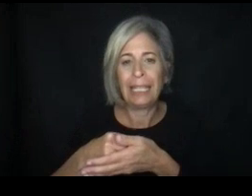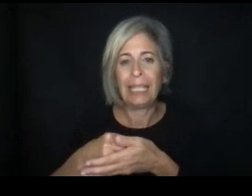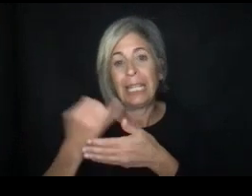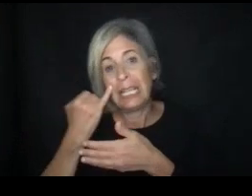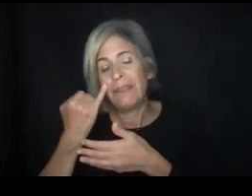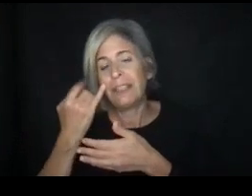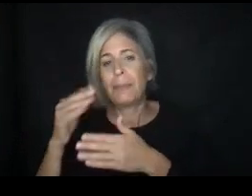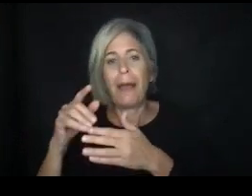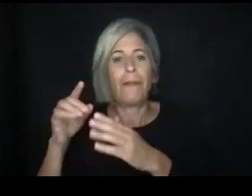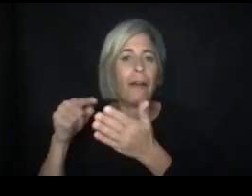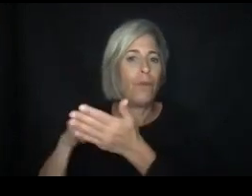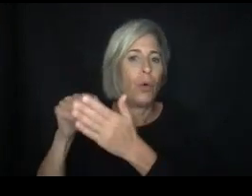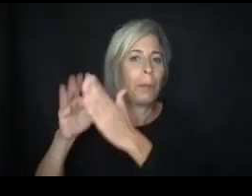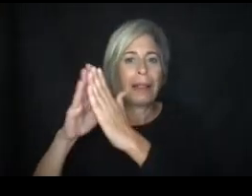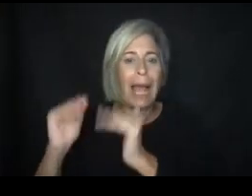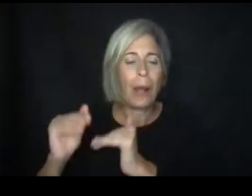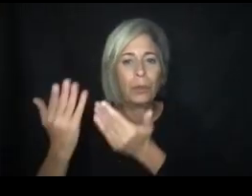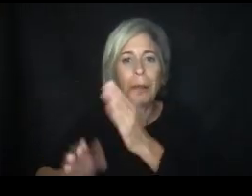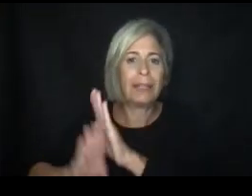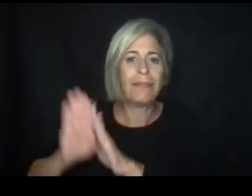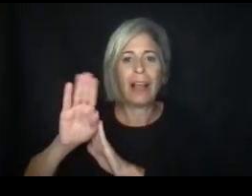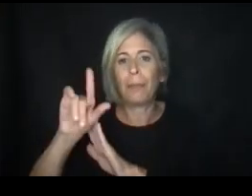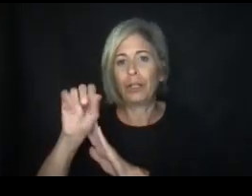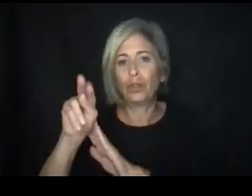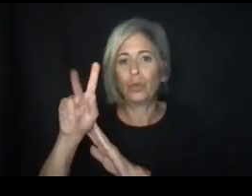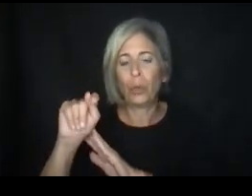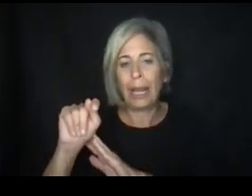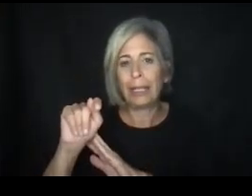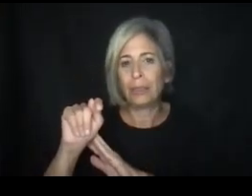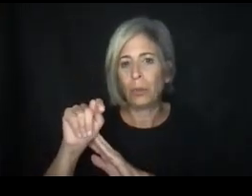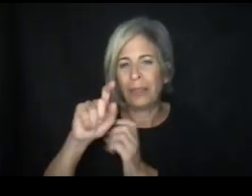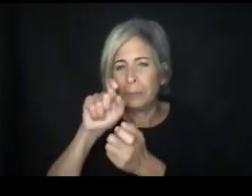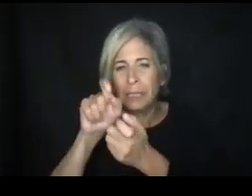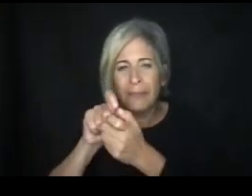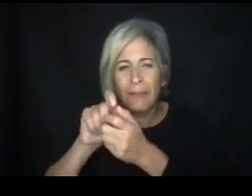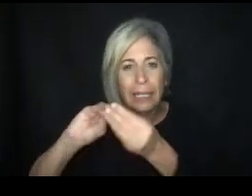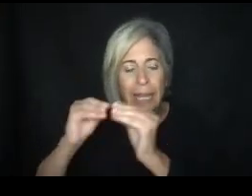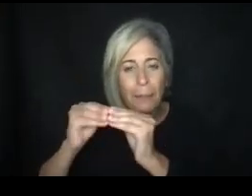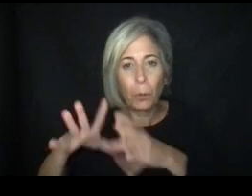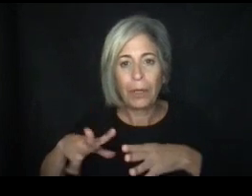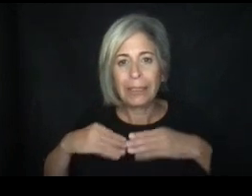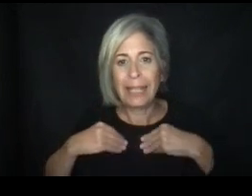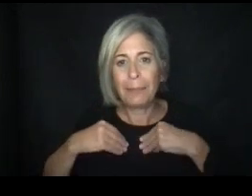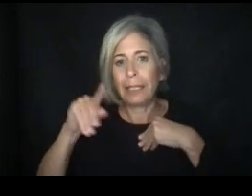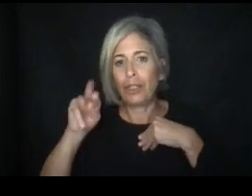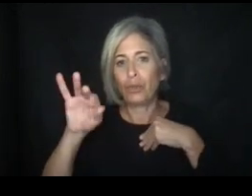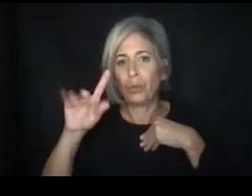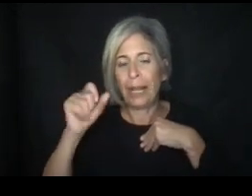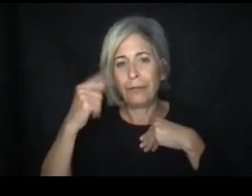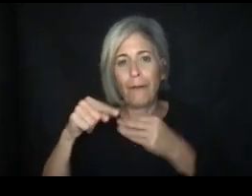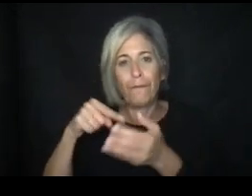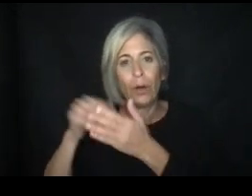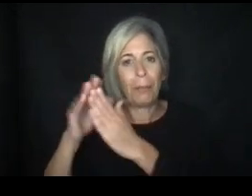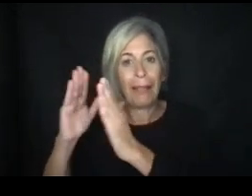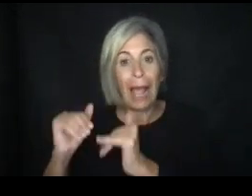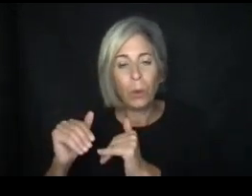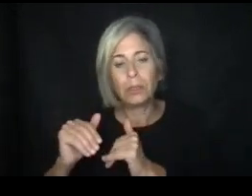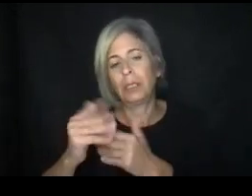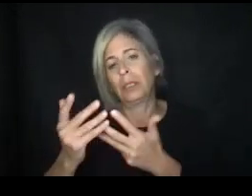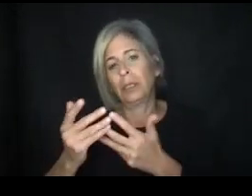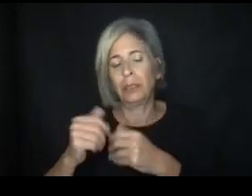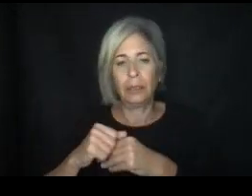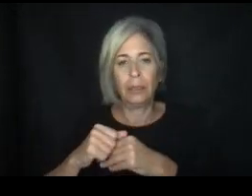affordable housing, we may develop a grant with a dollar amount and say we are accepting grants for affordable housing at